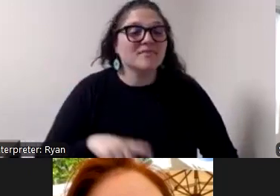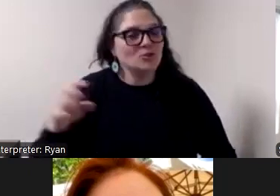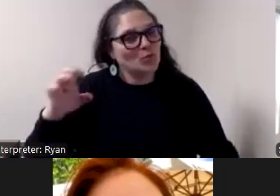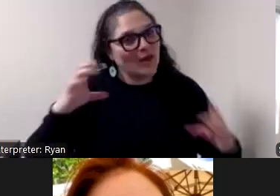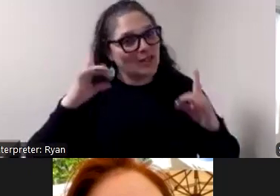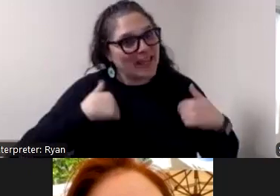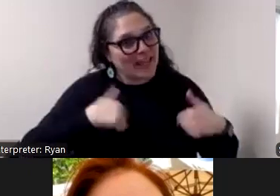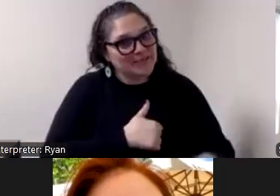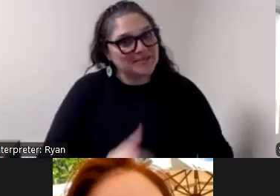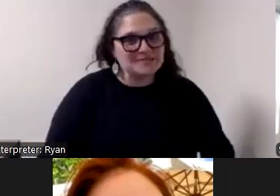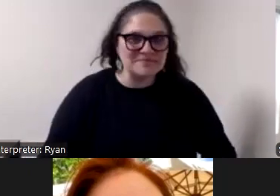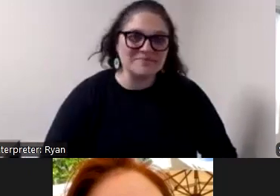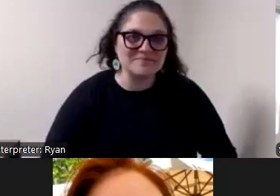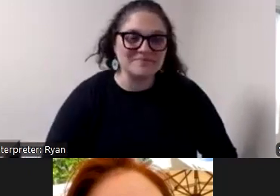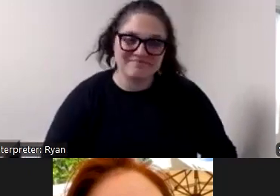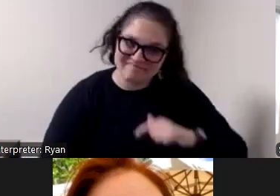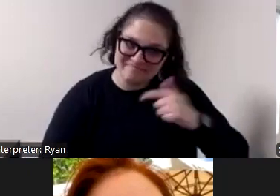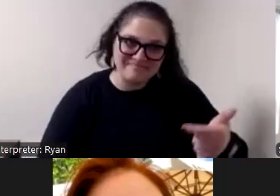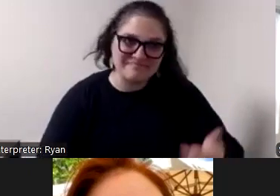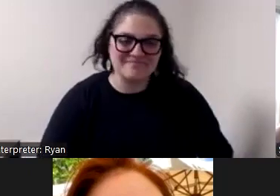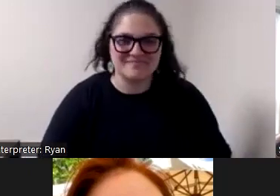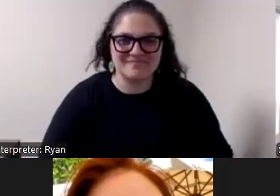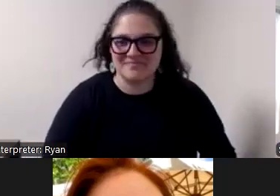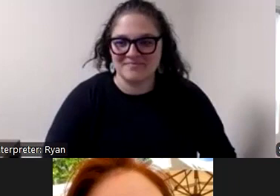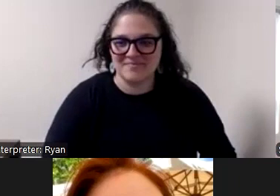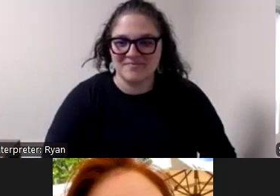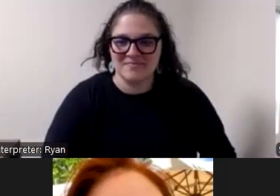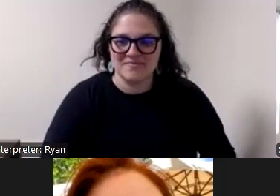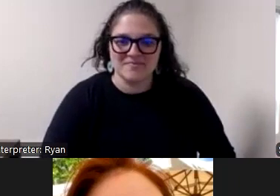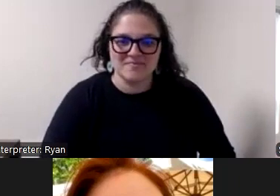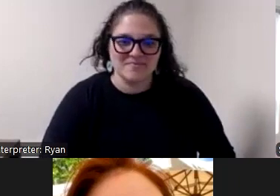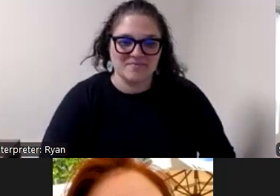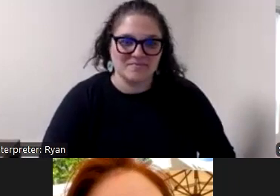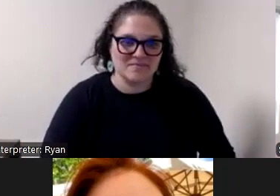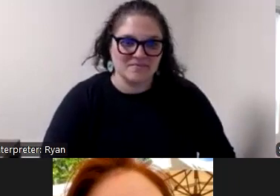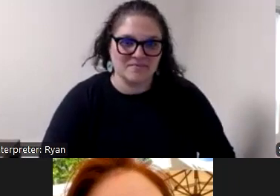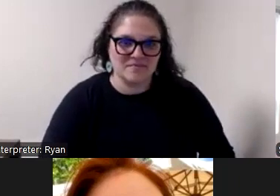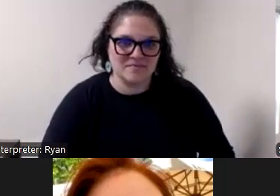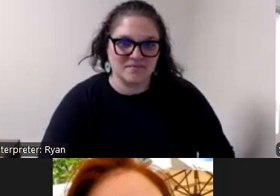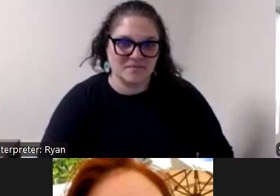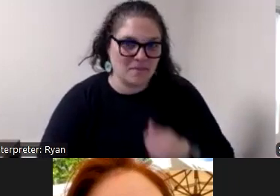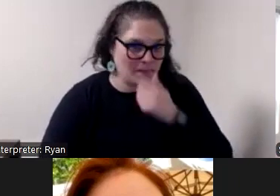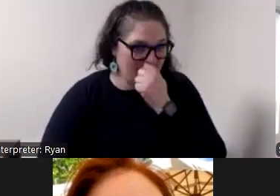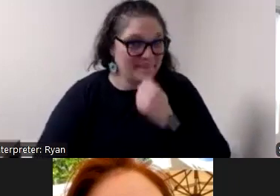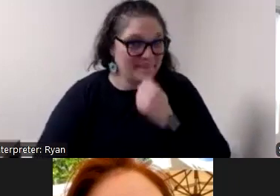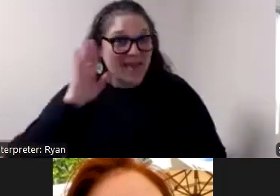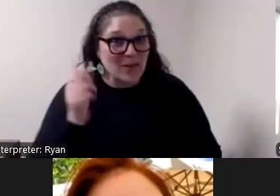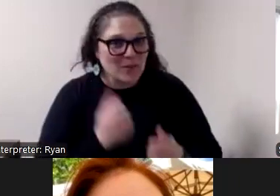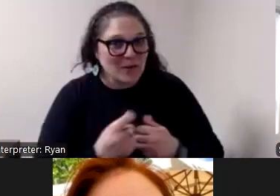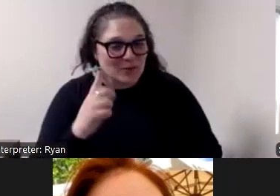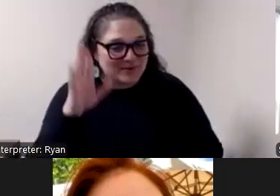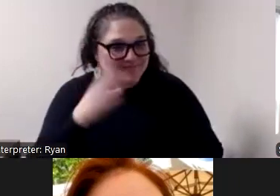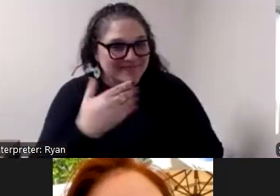us. So it's all you, Sierra. Thank you, Jim. Hello, everybody. My name is Sierra